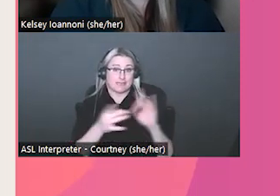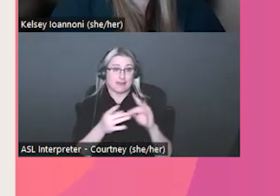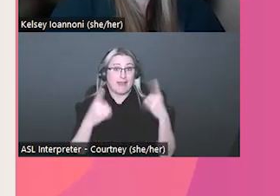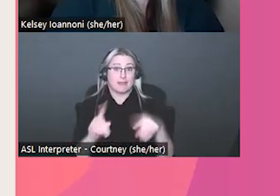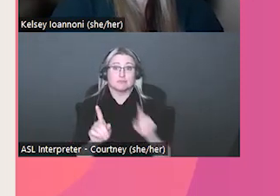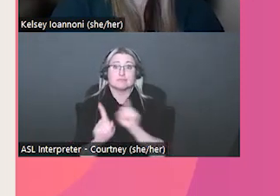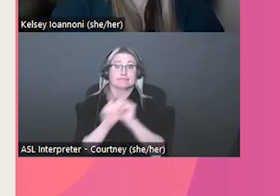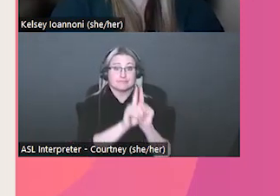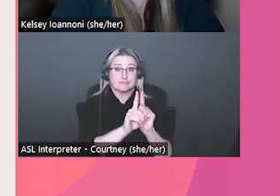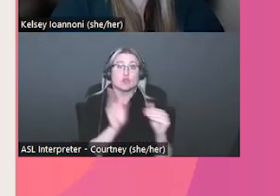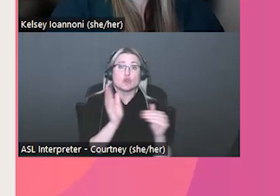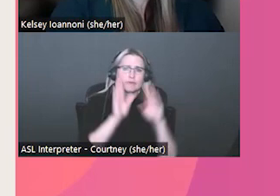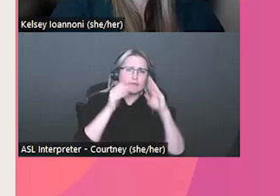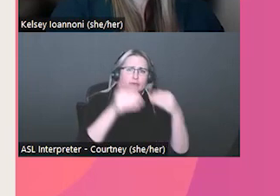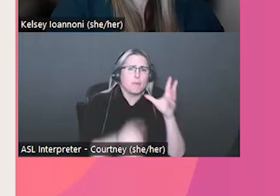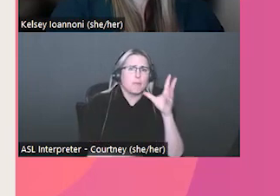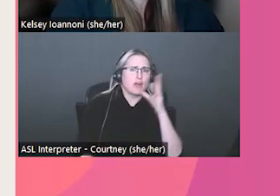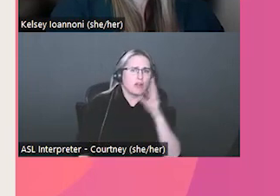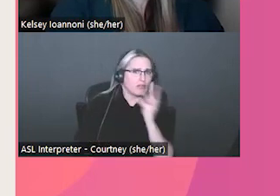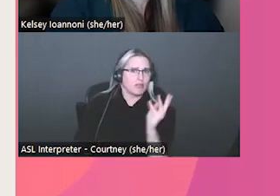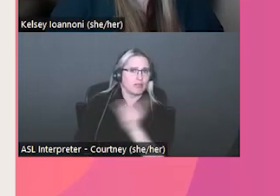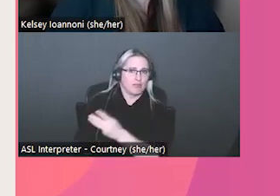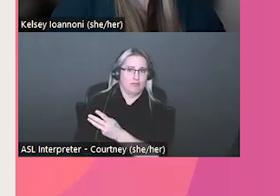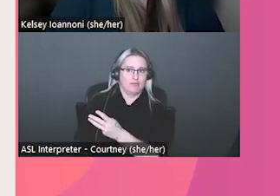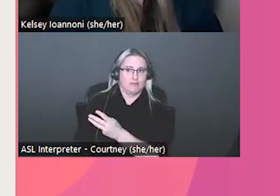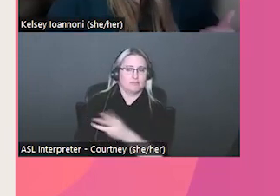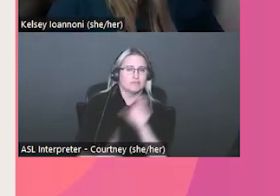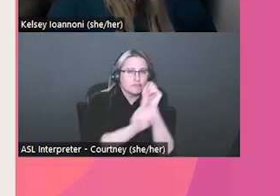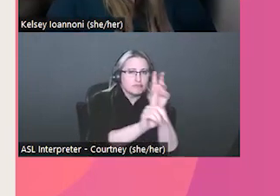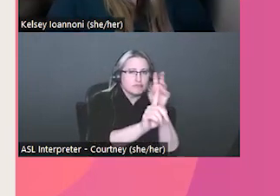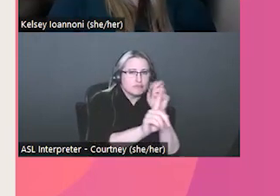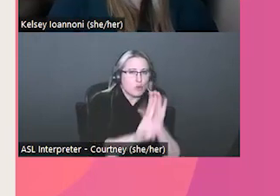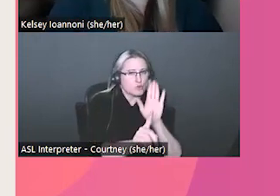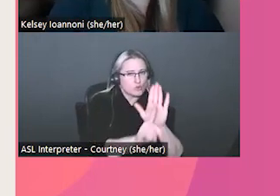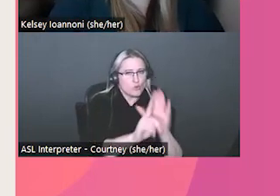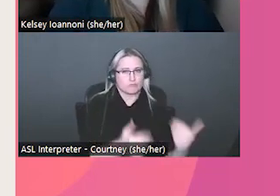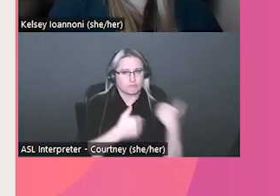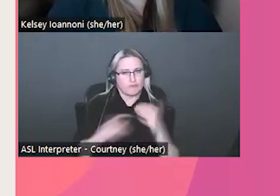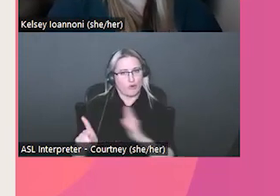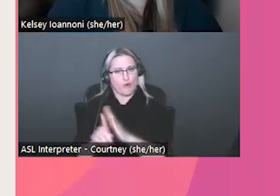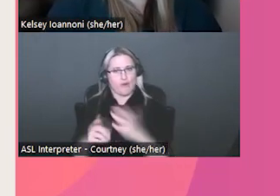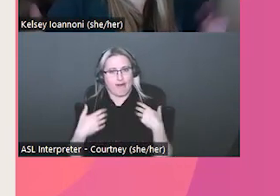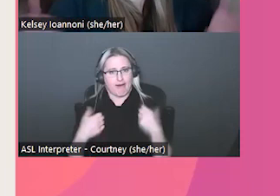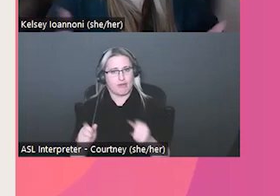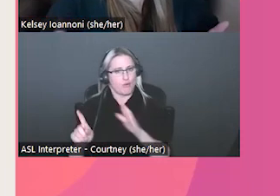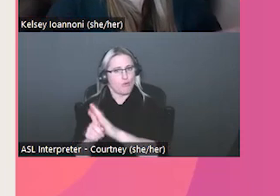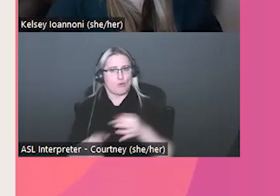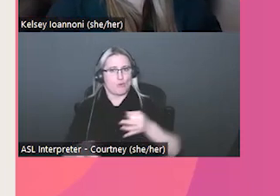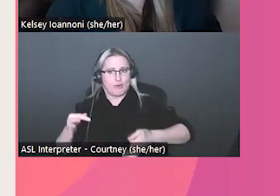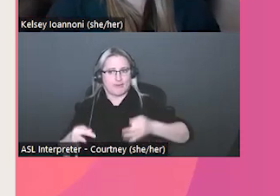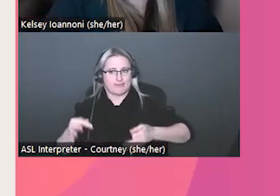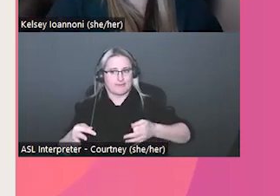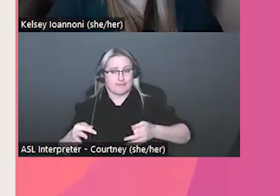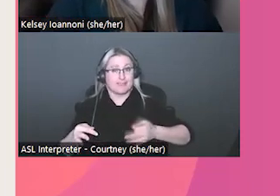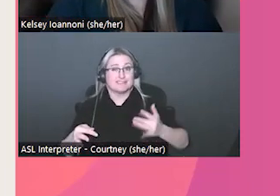doctor focusing on her mother and in embedding her mother with the responsibility for Jane's health and weight. often conflating those two